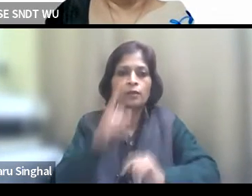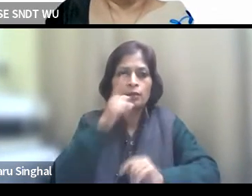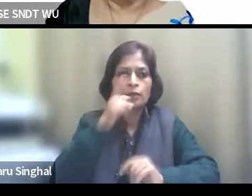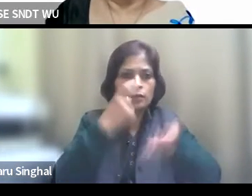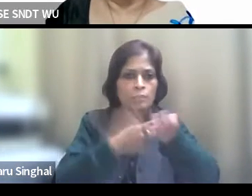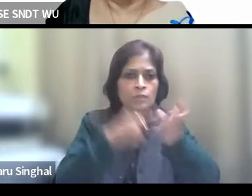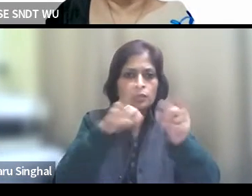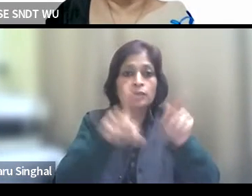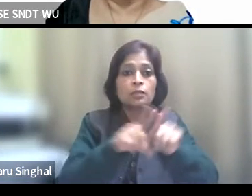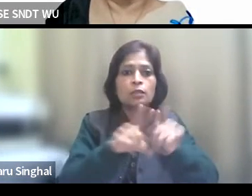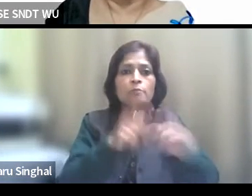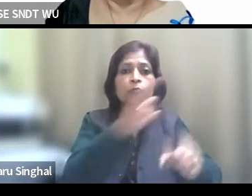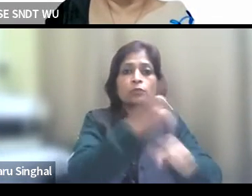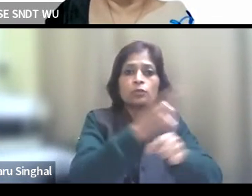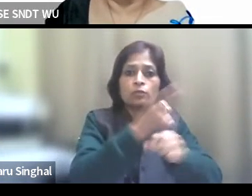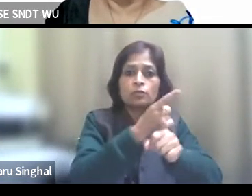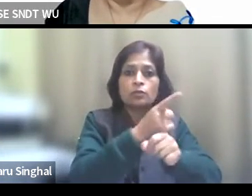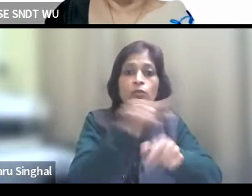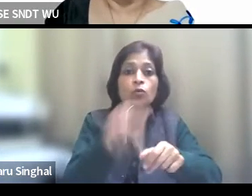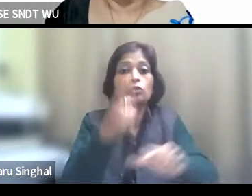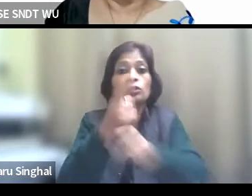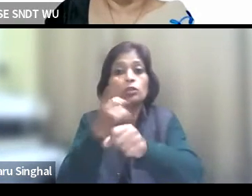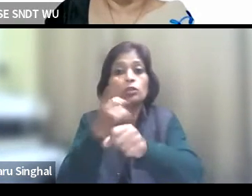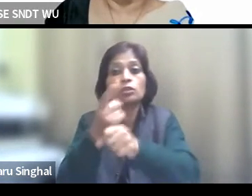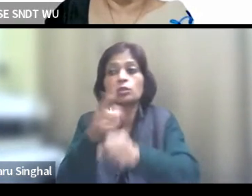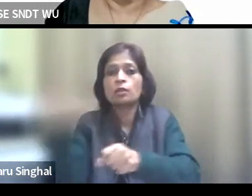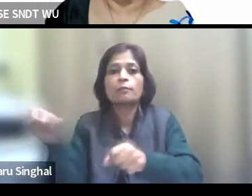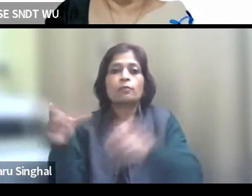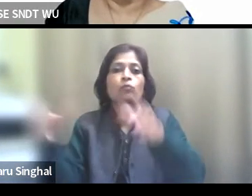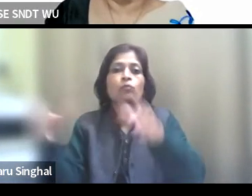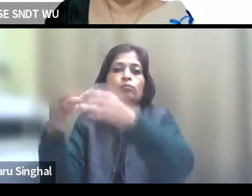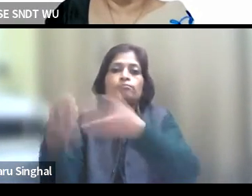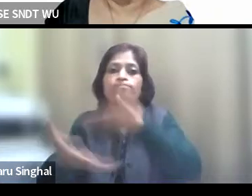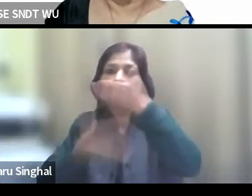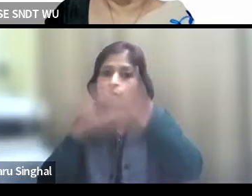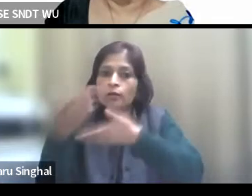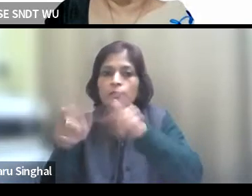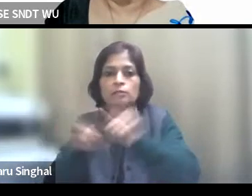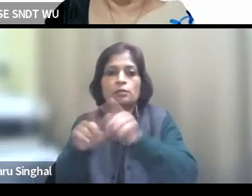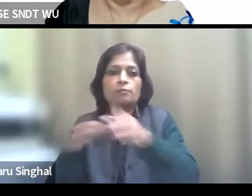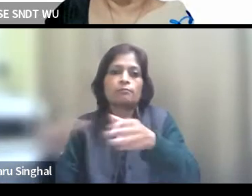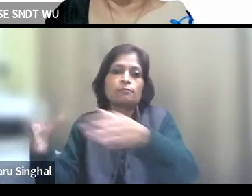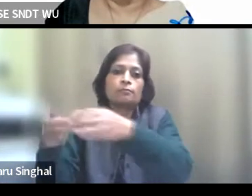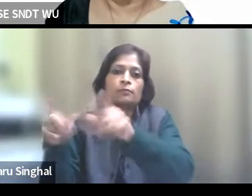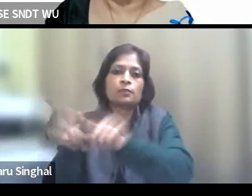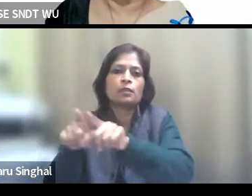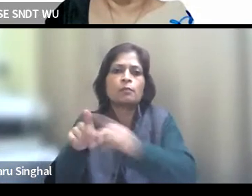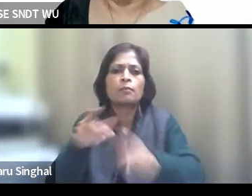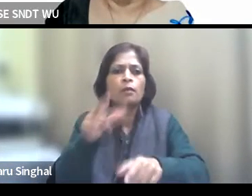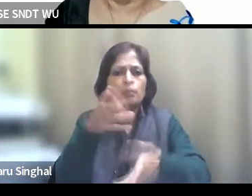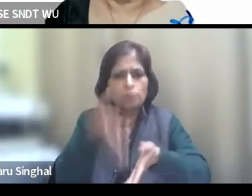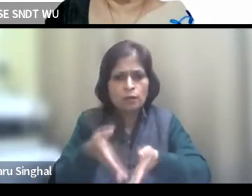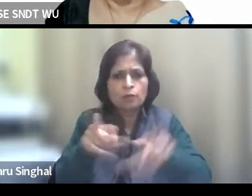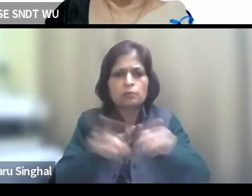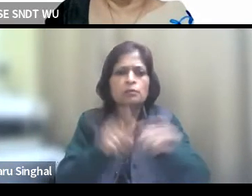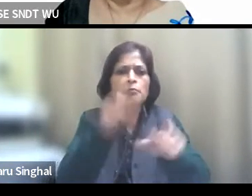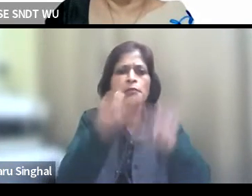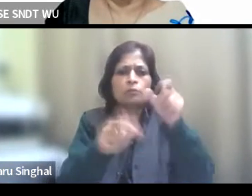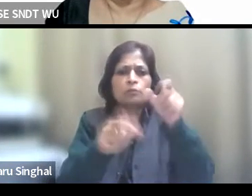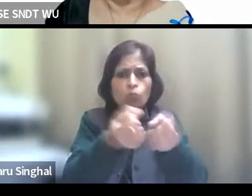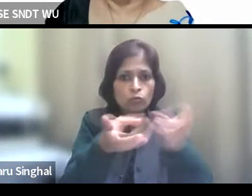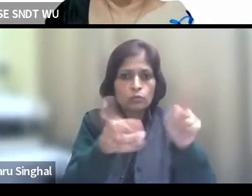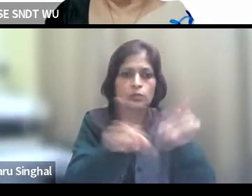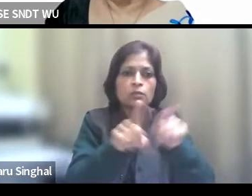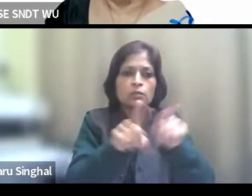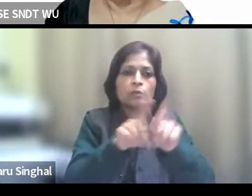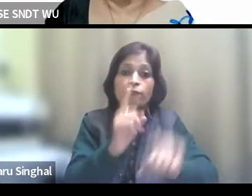being a teacher to a teacher educator. It's a journey that many of us on this platform have taken. And